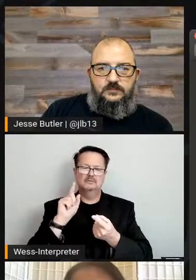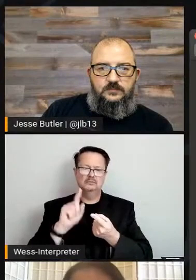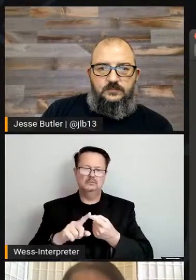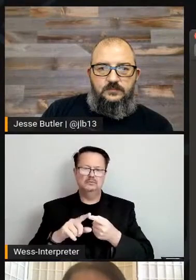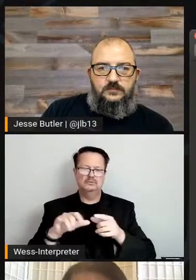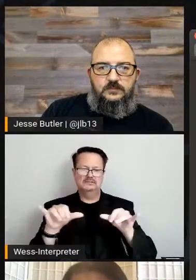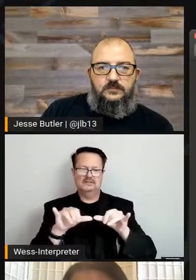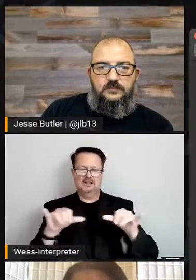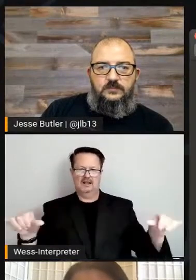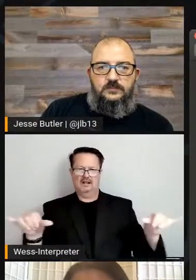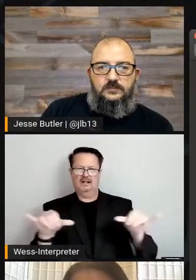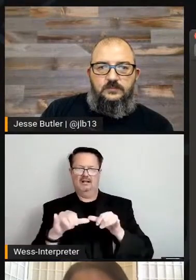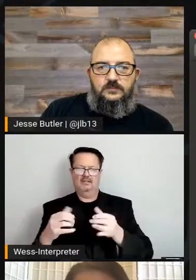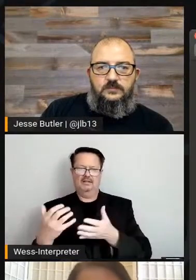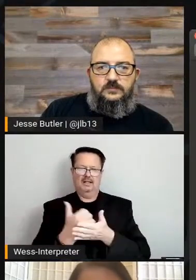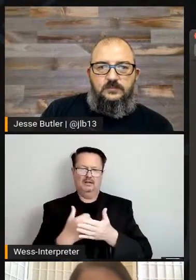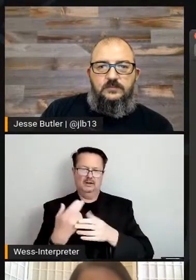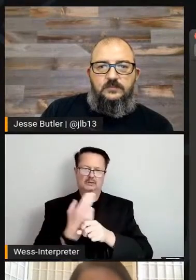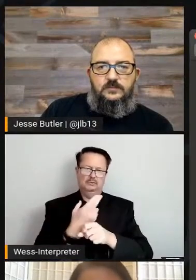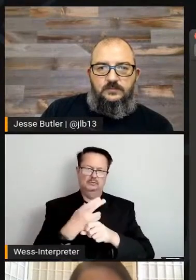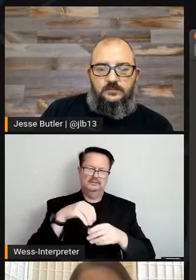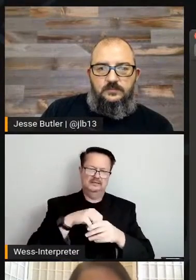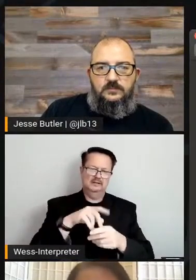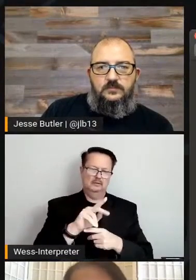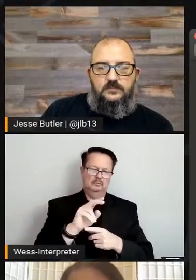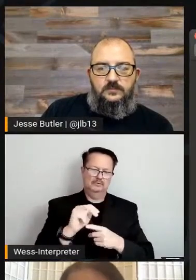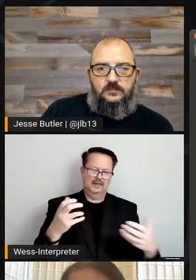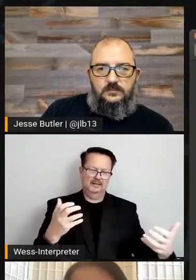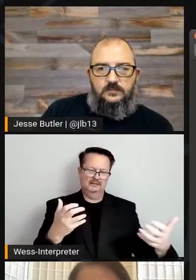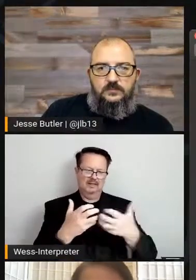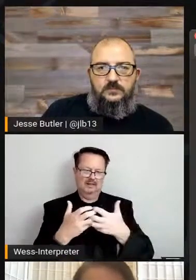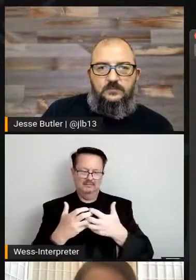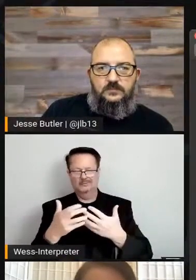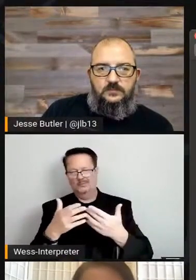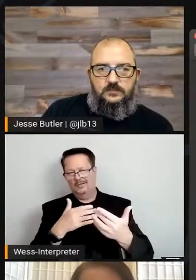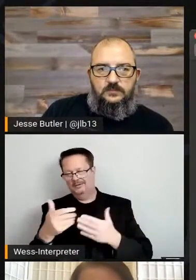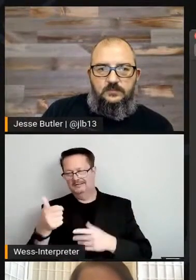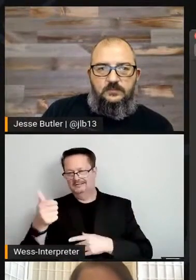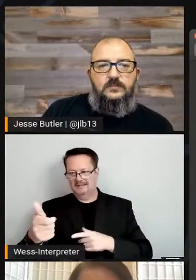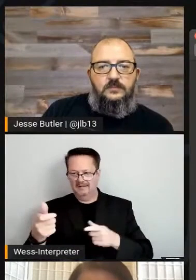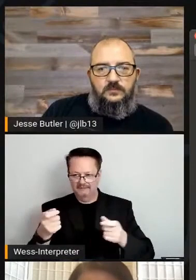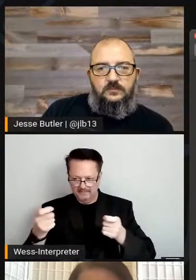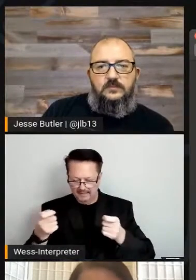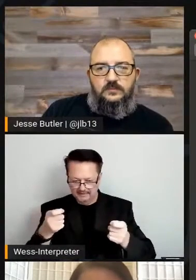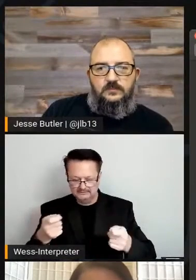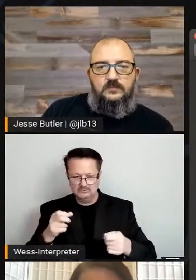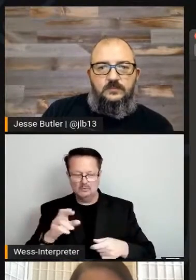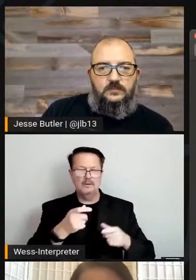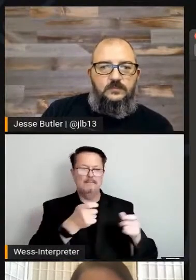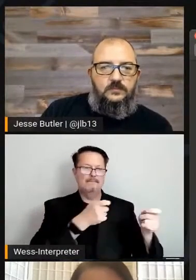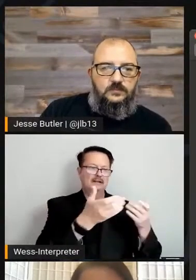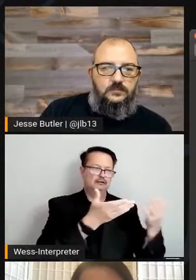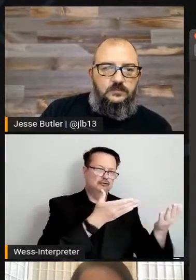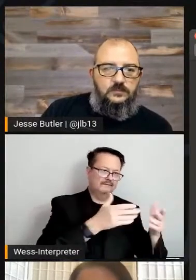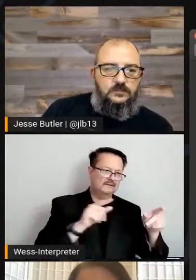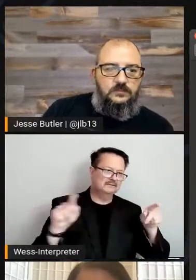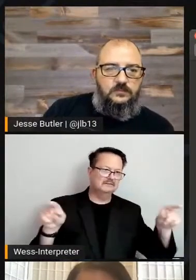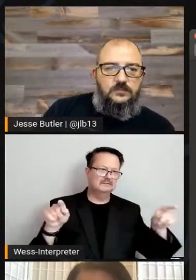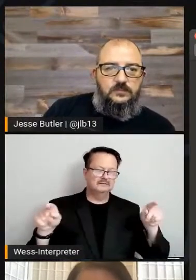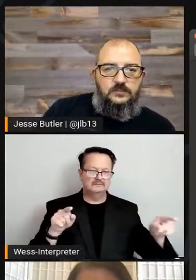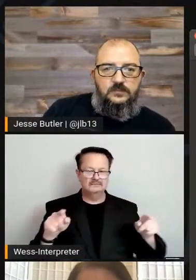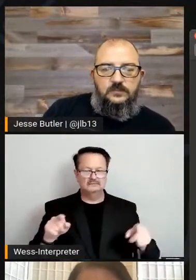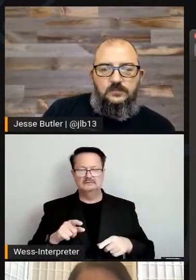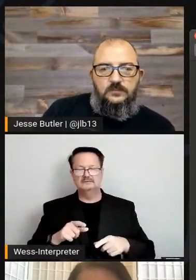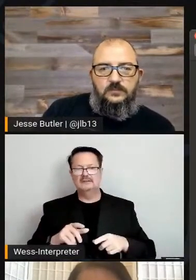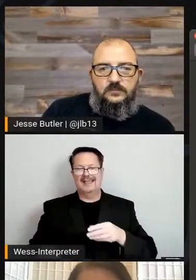and be able to use it in a Kubernetes environment, whether that's self-managed or whether that's a managed service. Adding